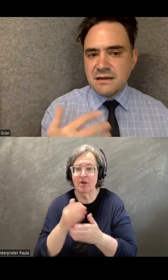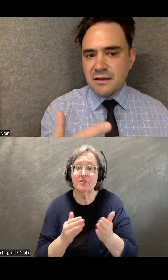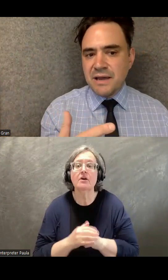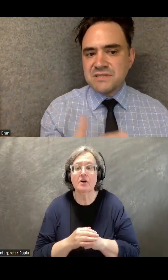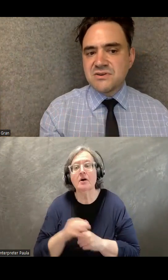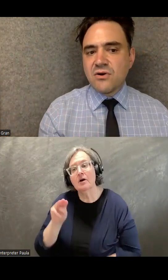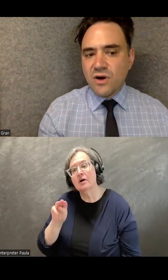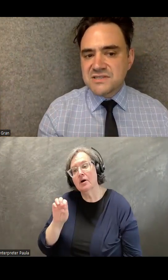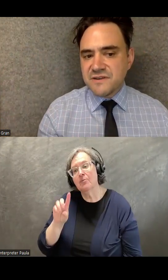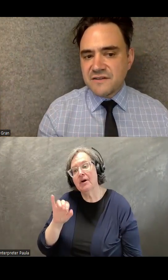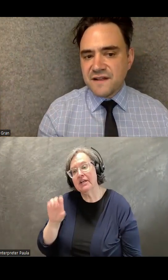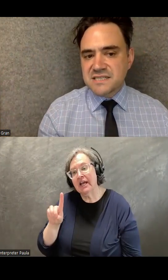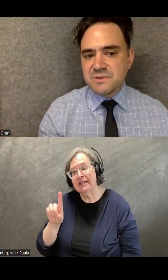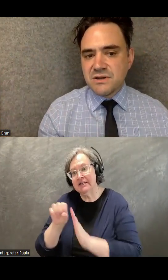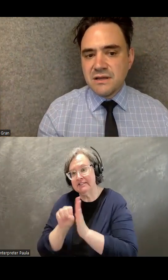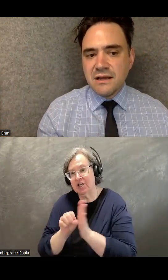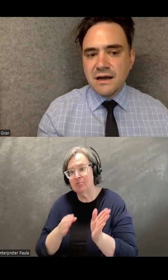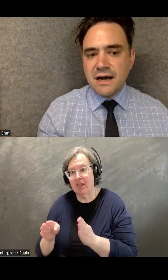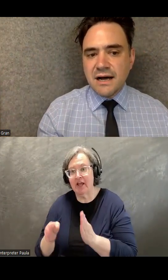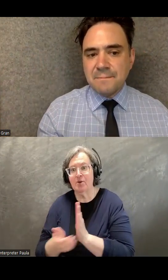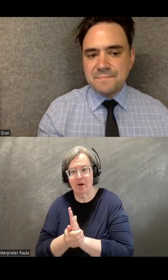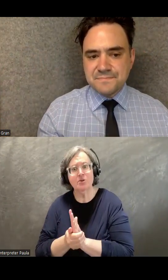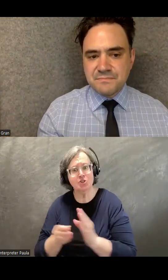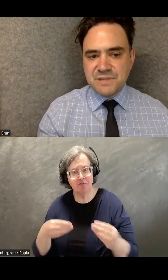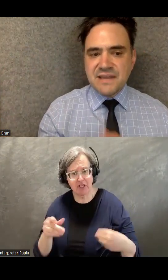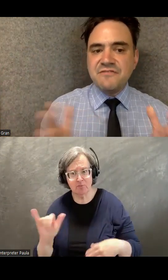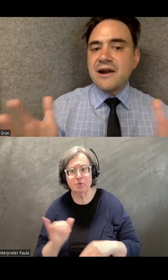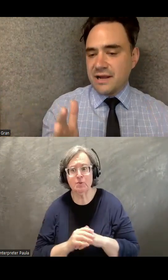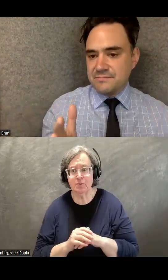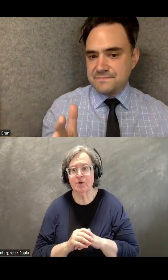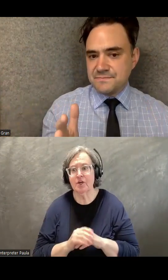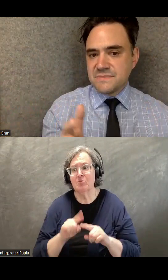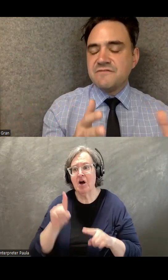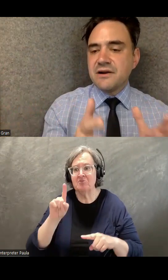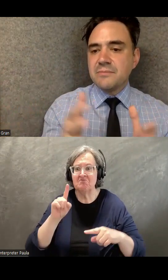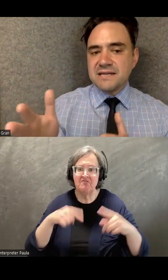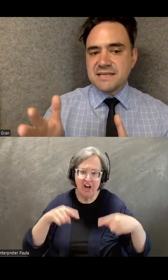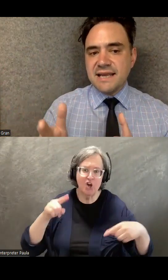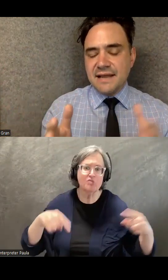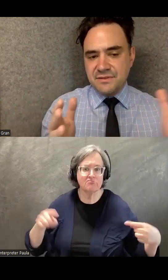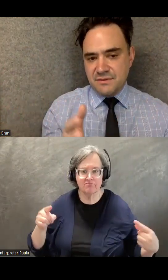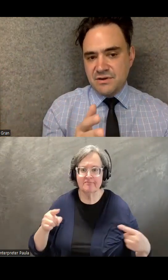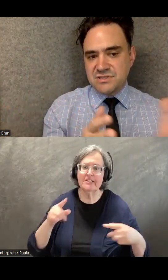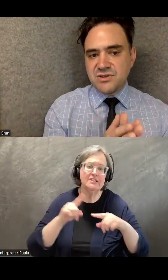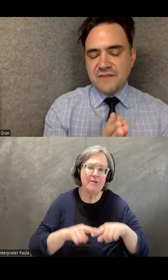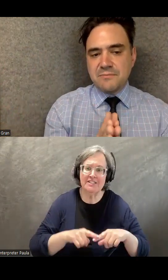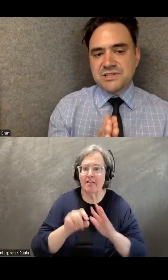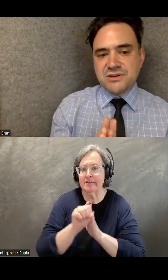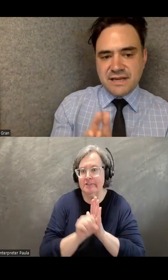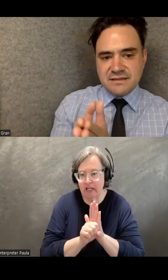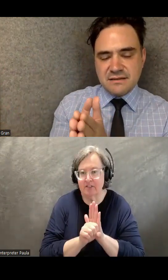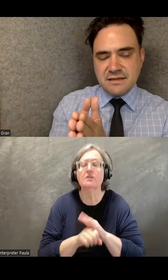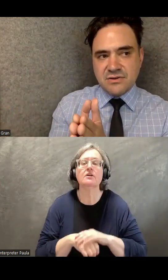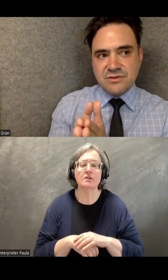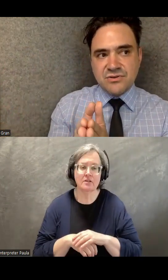plan amendments are also very flexible, but they vary. They vary by state, and so you have to make